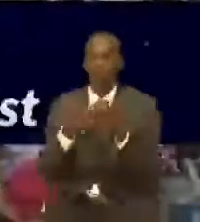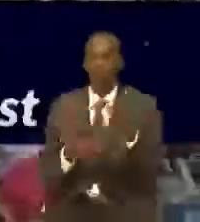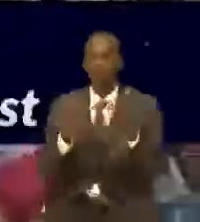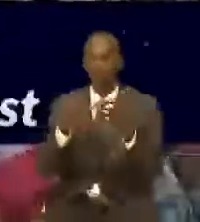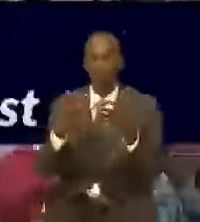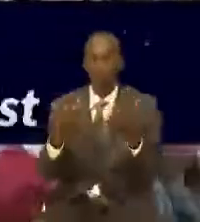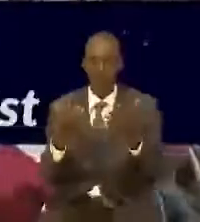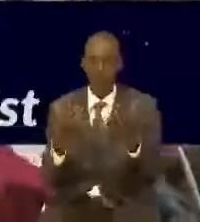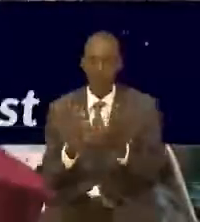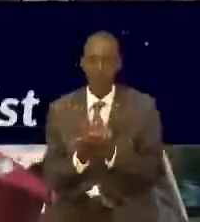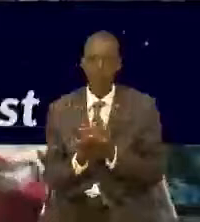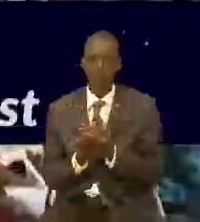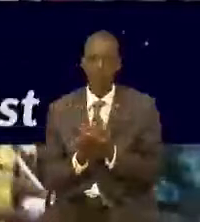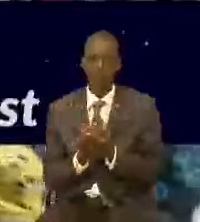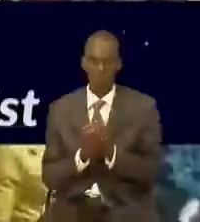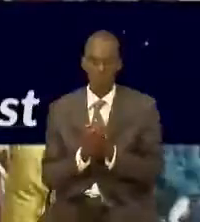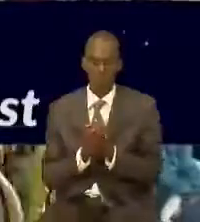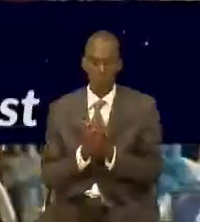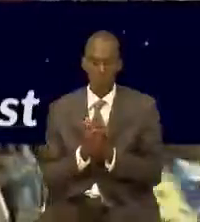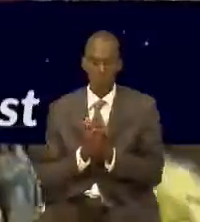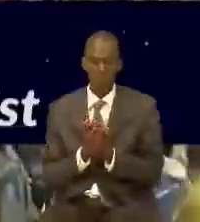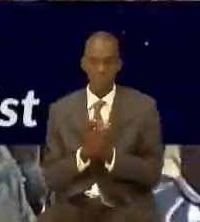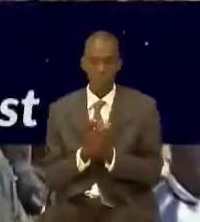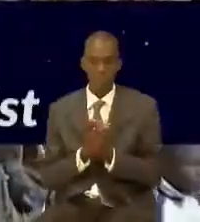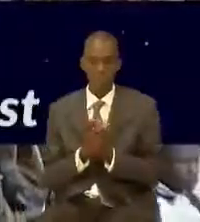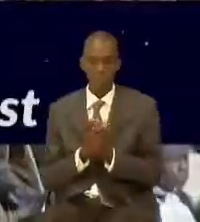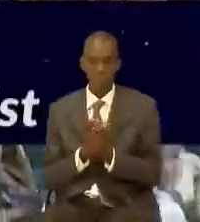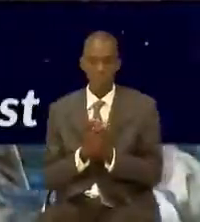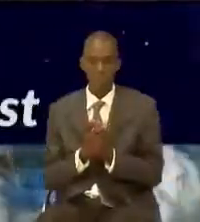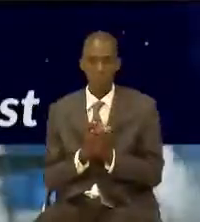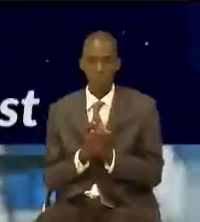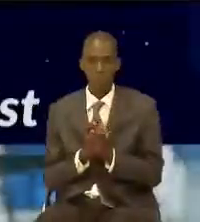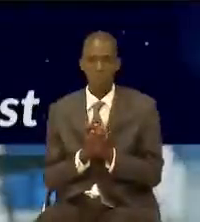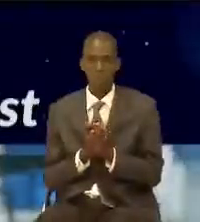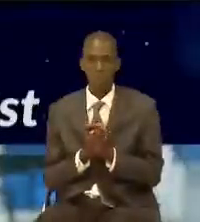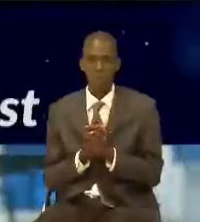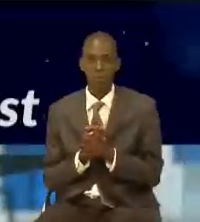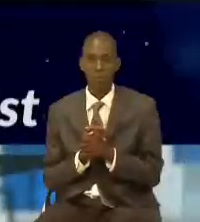counselors let's round up quickly hand over the sleeves to the supervisors